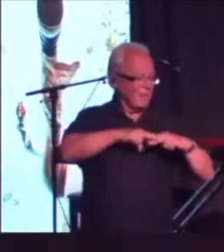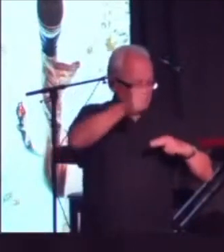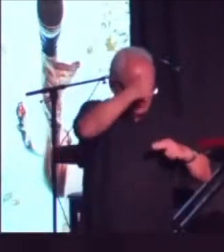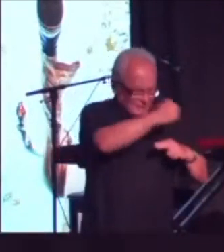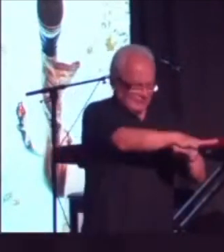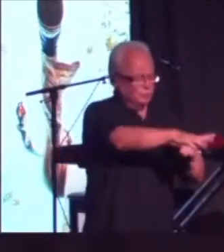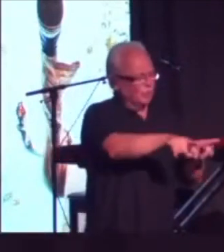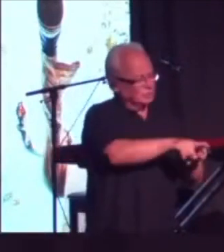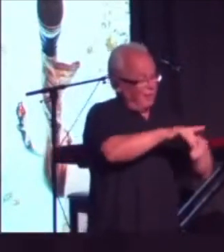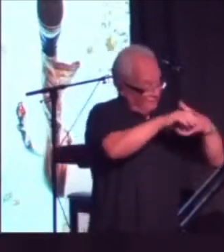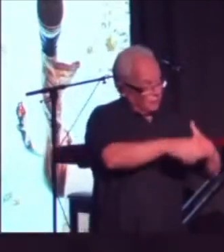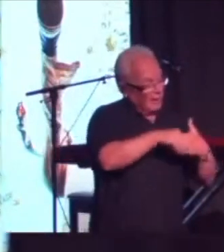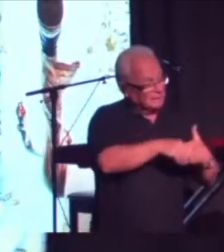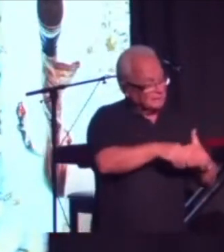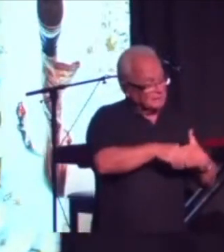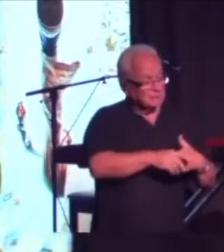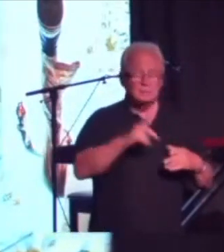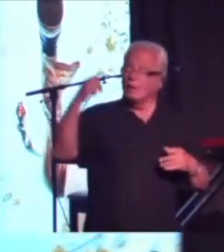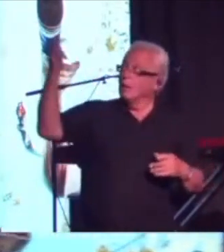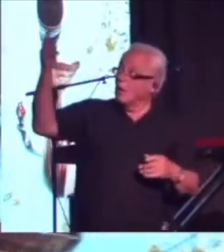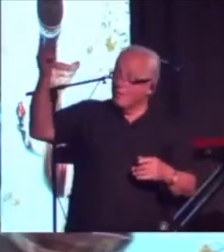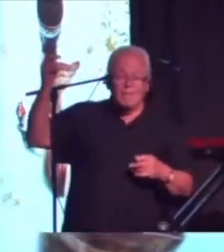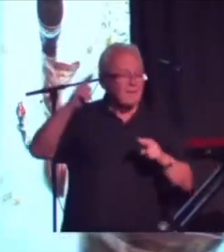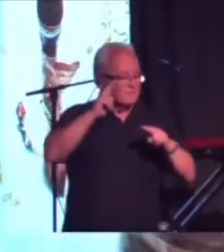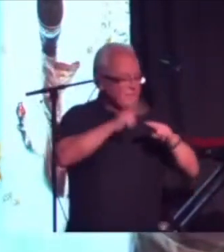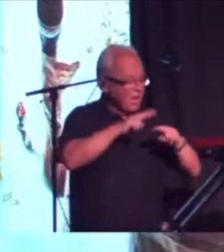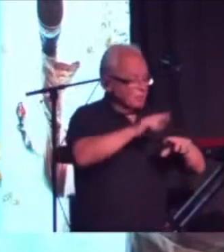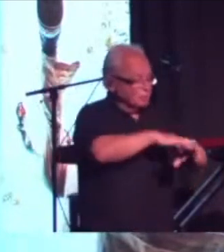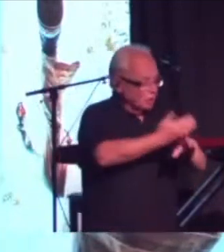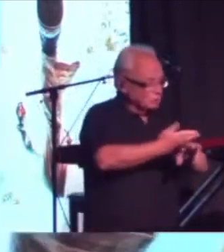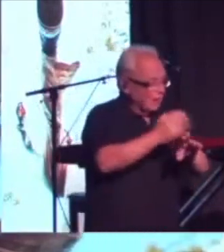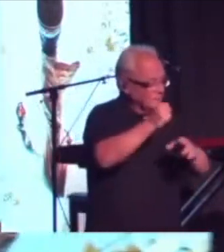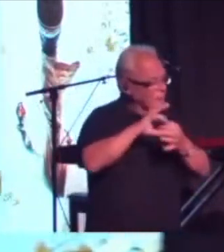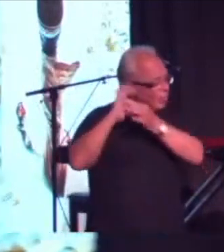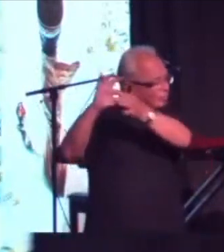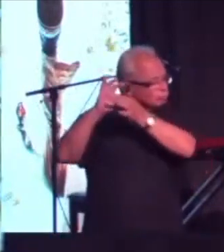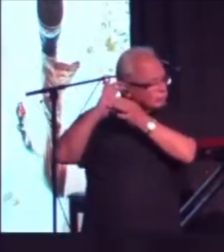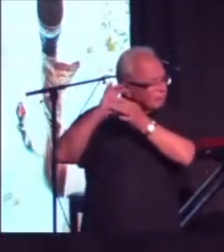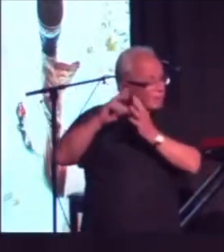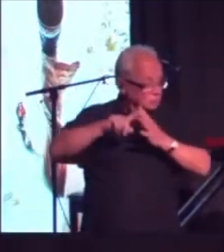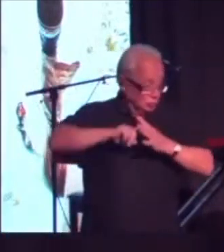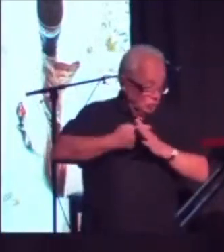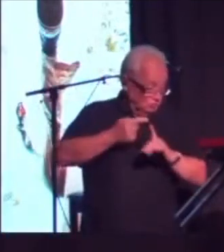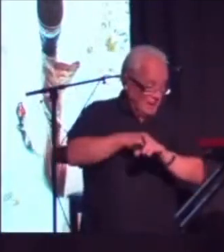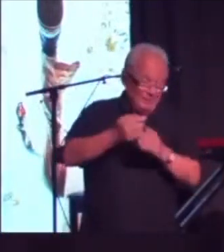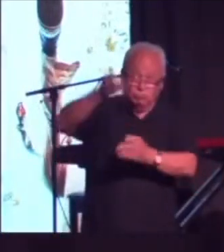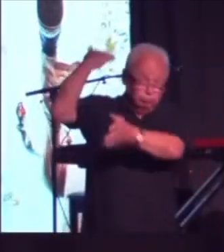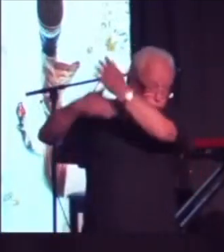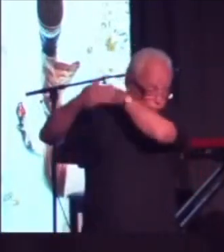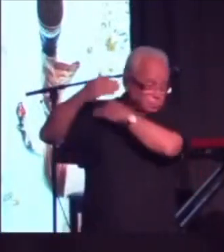see, from all eternity, the Father and Son have existed in relationship. From the beginning of time, they have